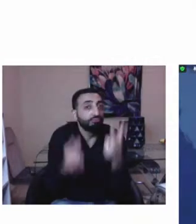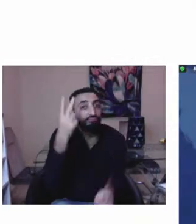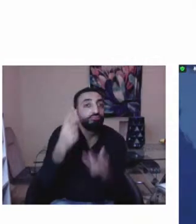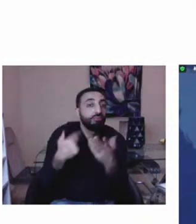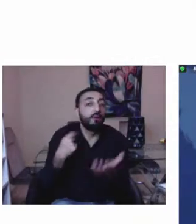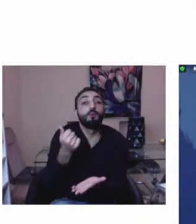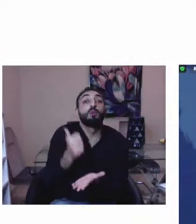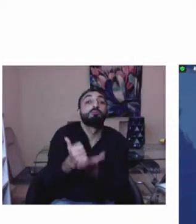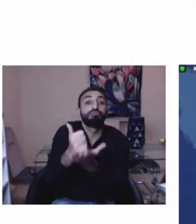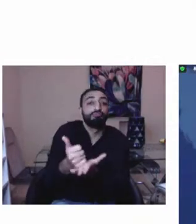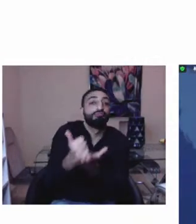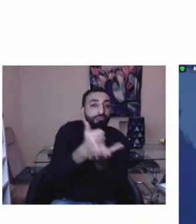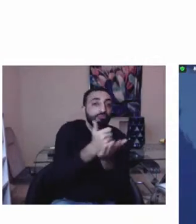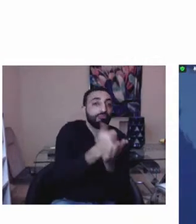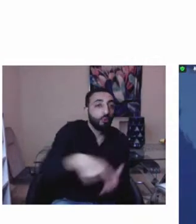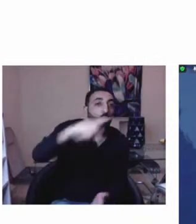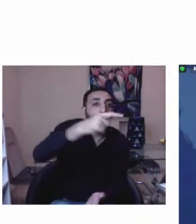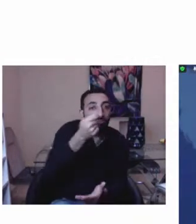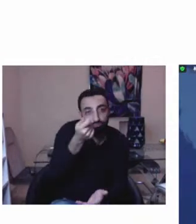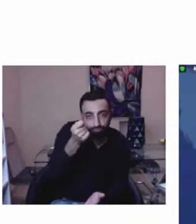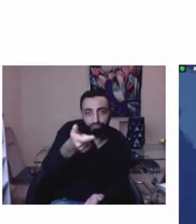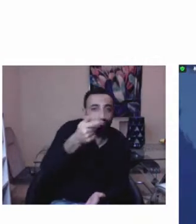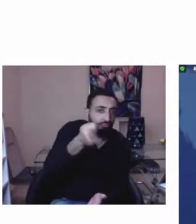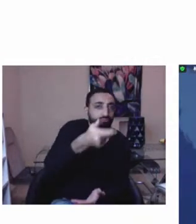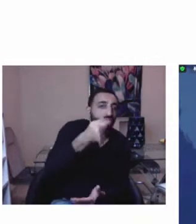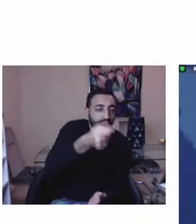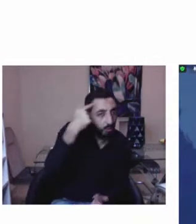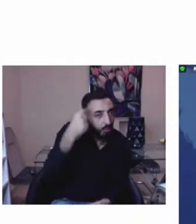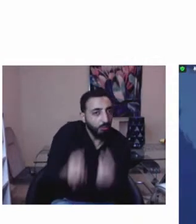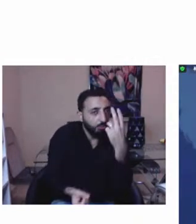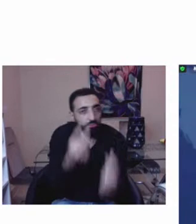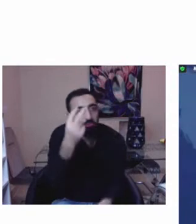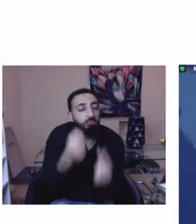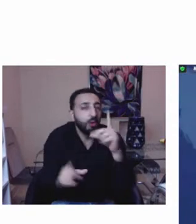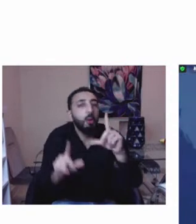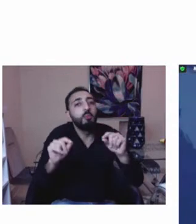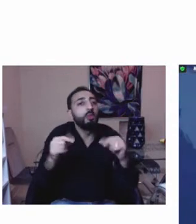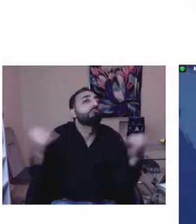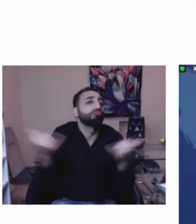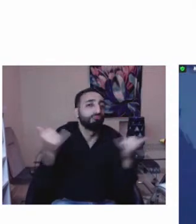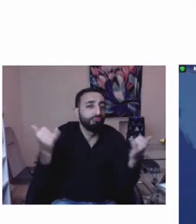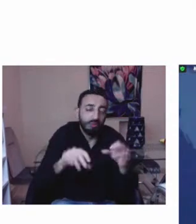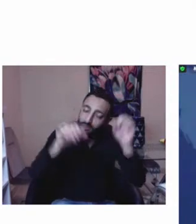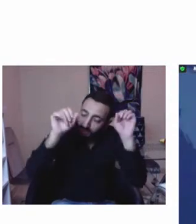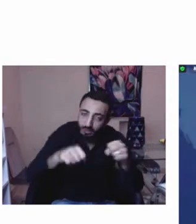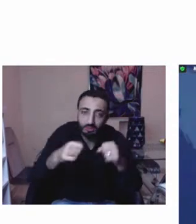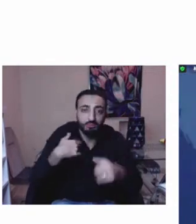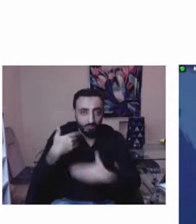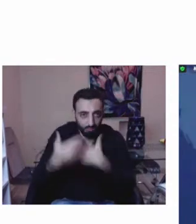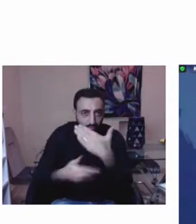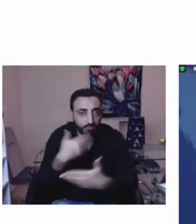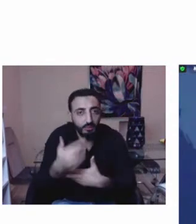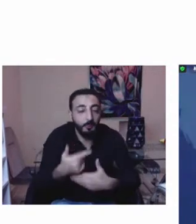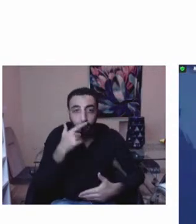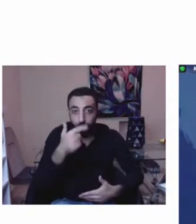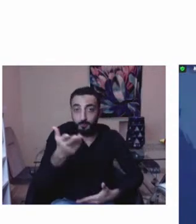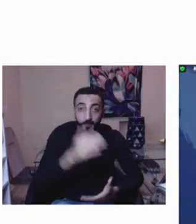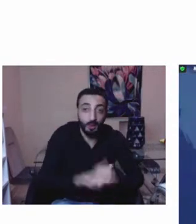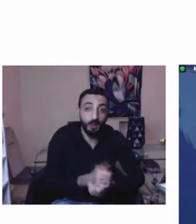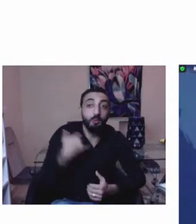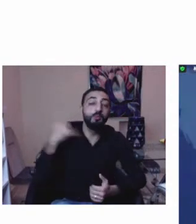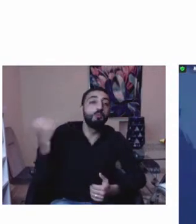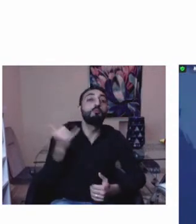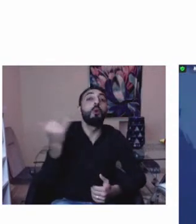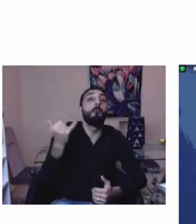DPPAC have made important contributions here. We are also exploring other ways. Through